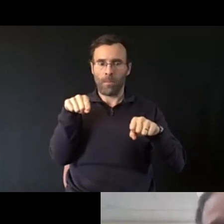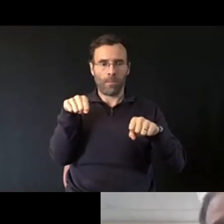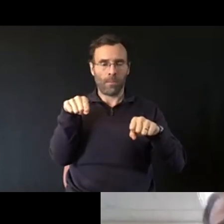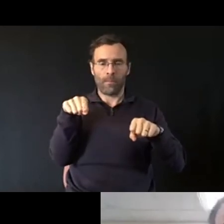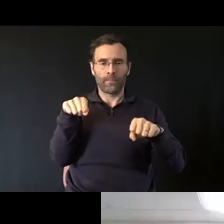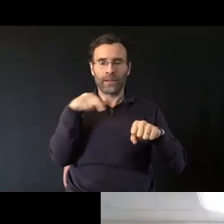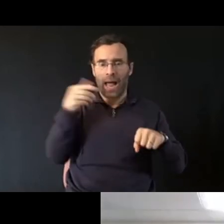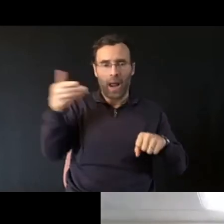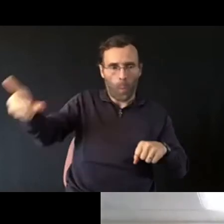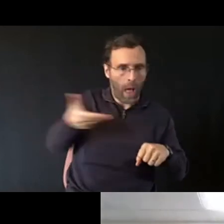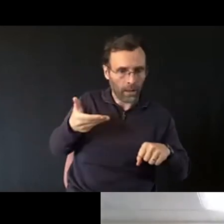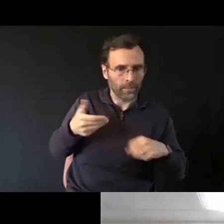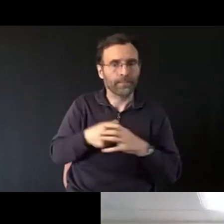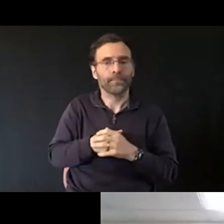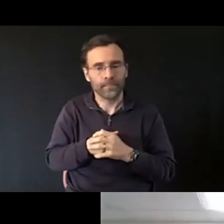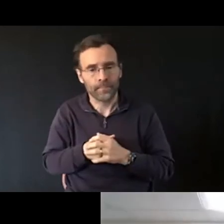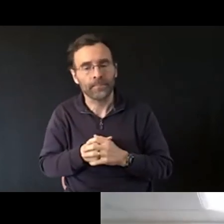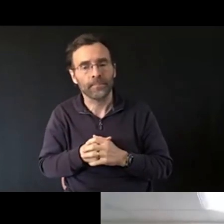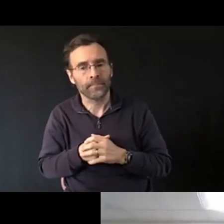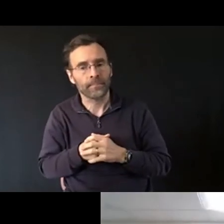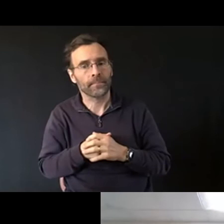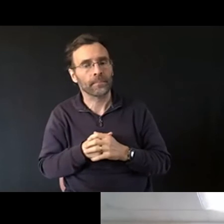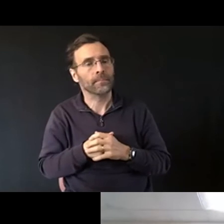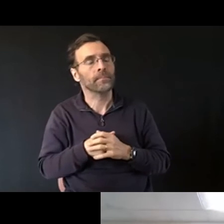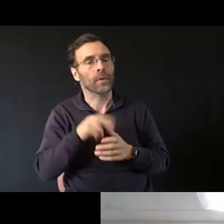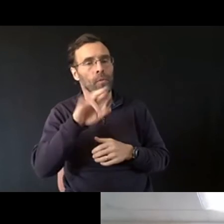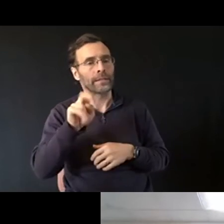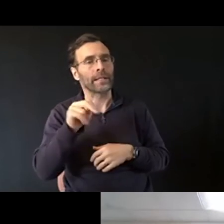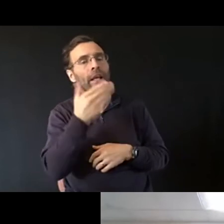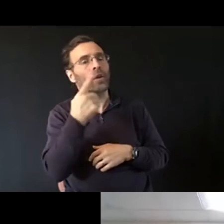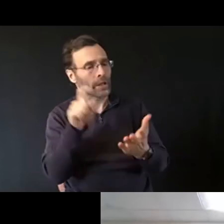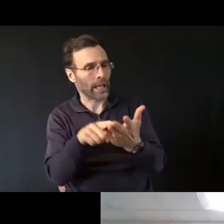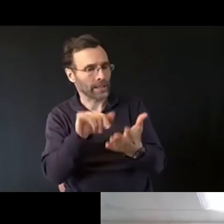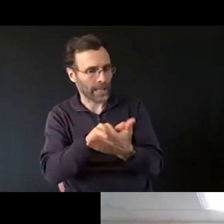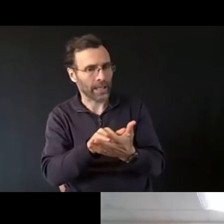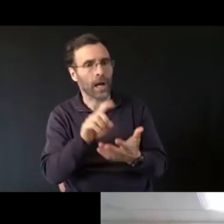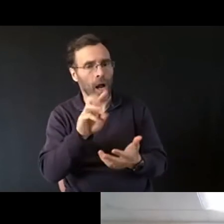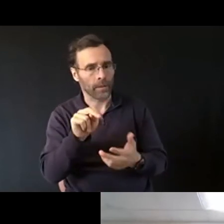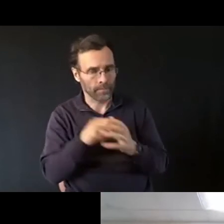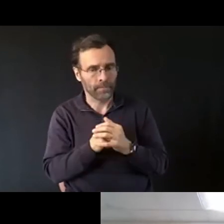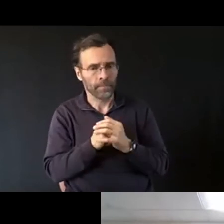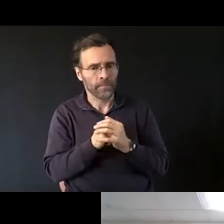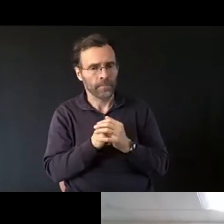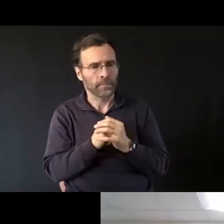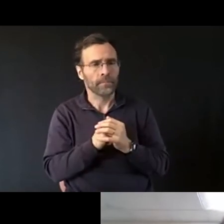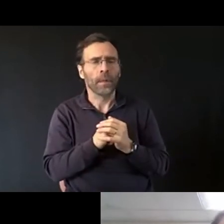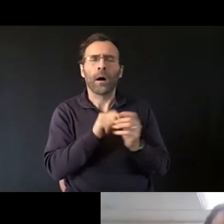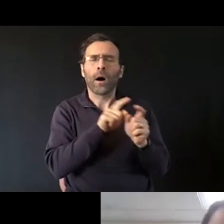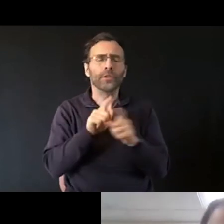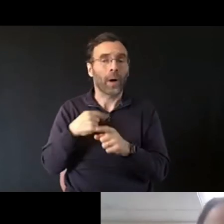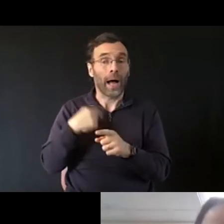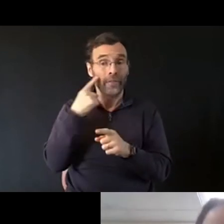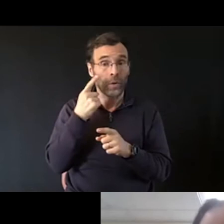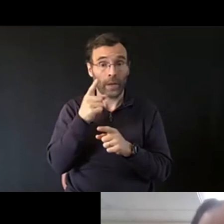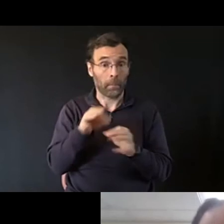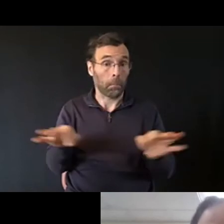welcomed. Yeah. Thank you for acknowledging that, Dawn. Yeah. I think also one of the important